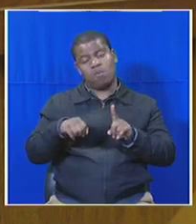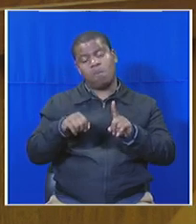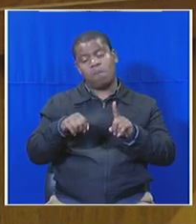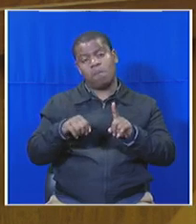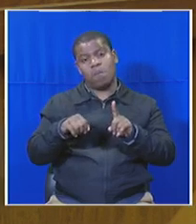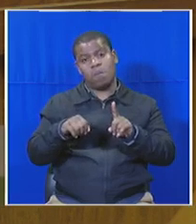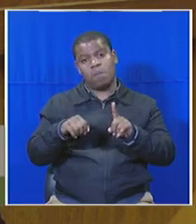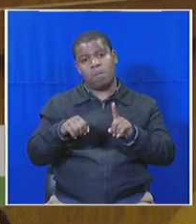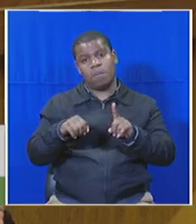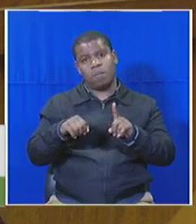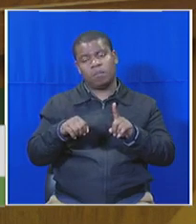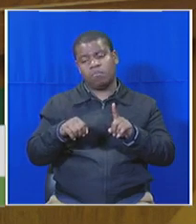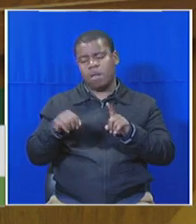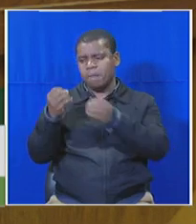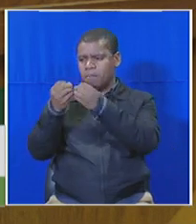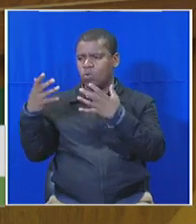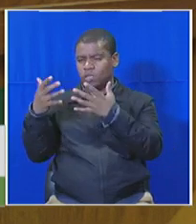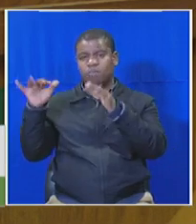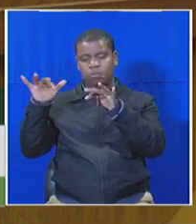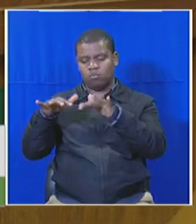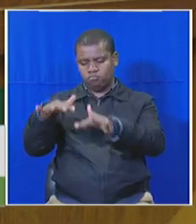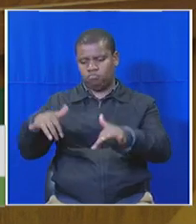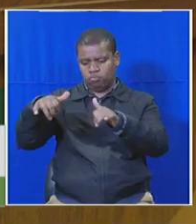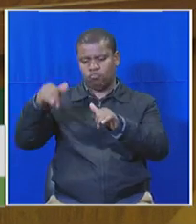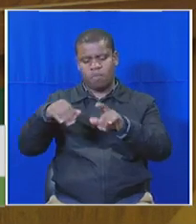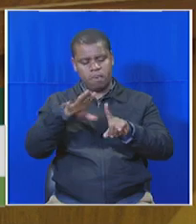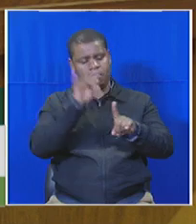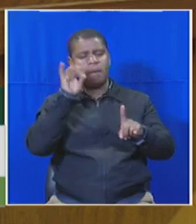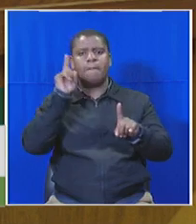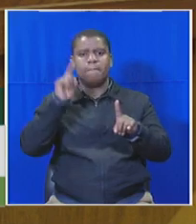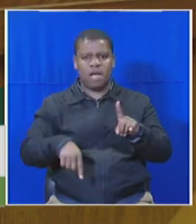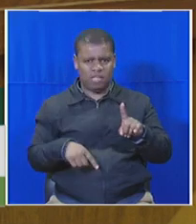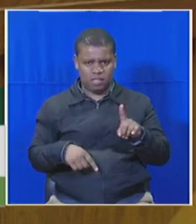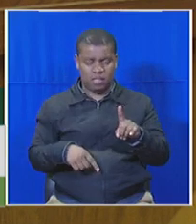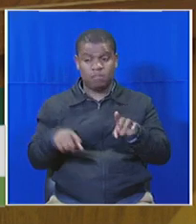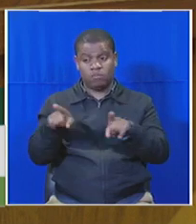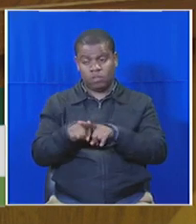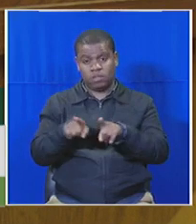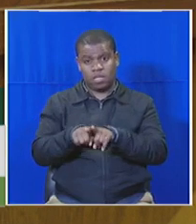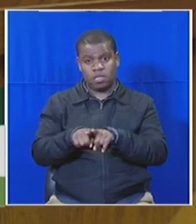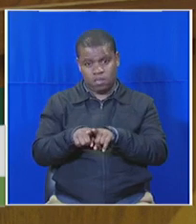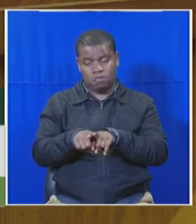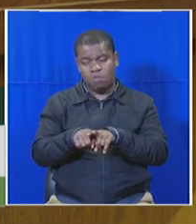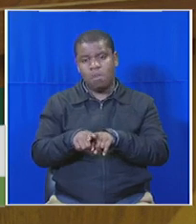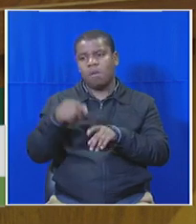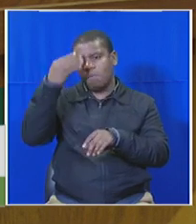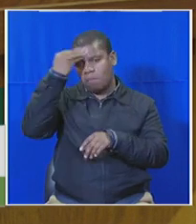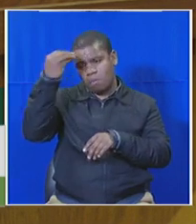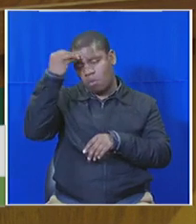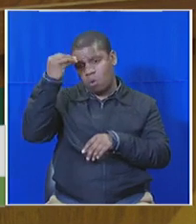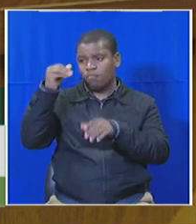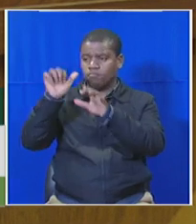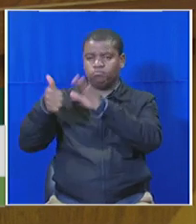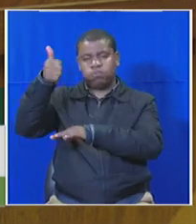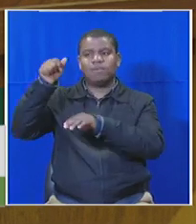Commissioner chosen by a special majority in Parliament in the same way it is done when appointing the Inspector General of Intelligence. Local